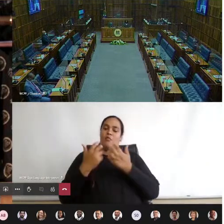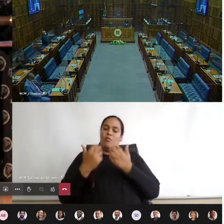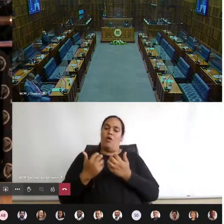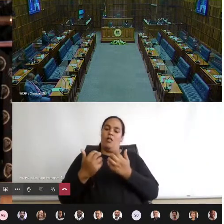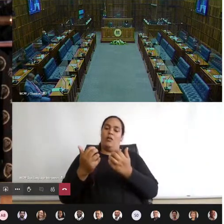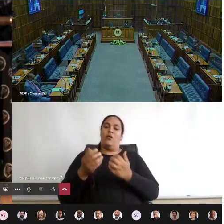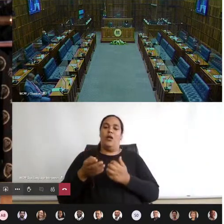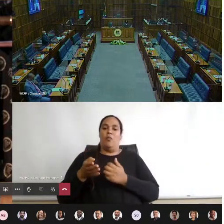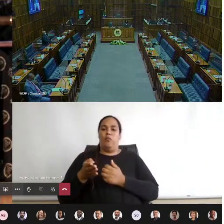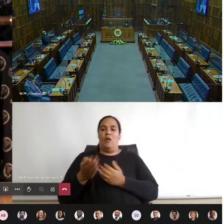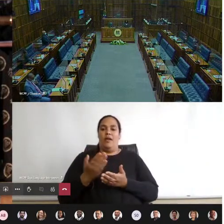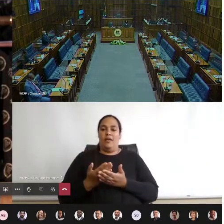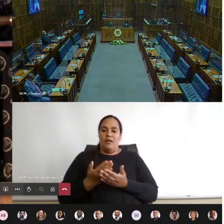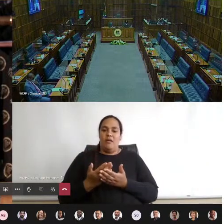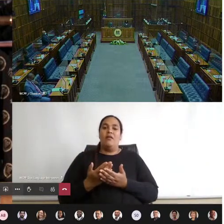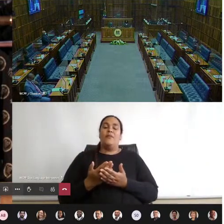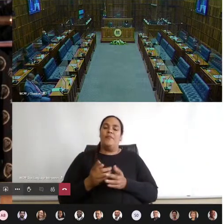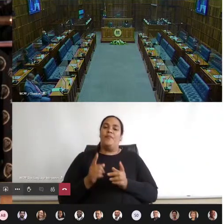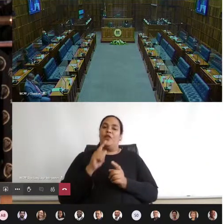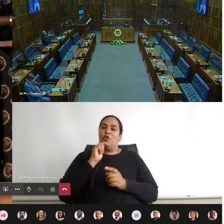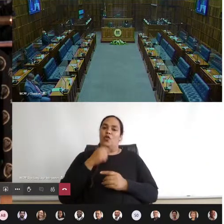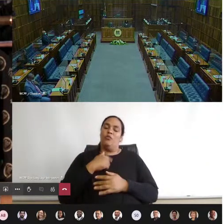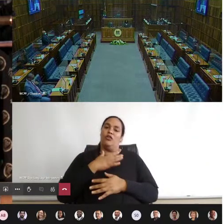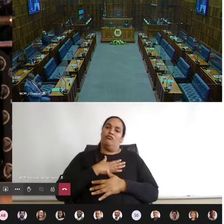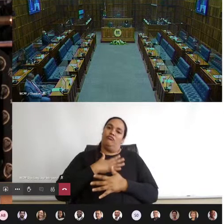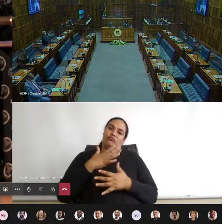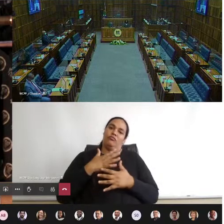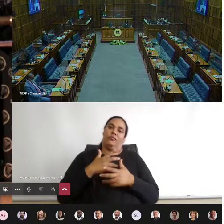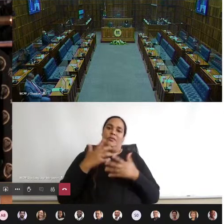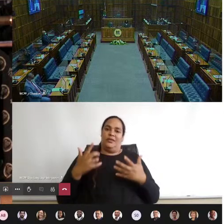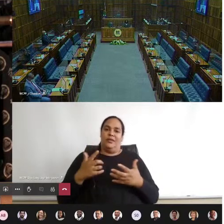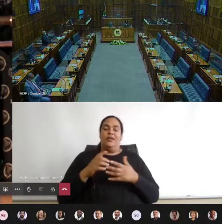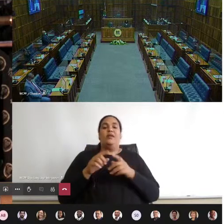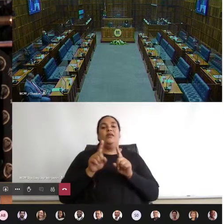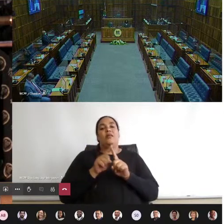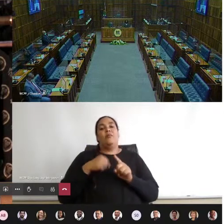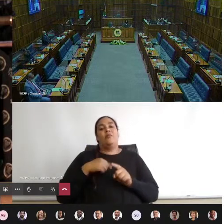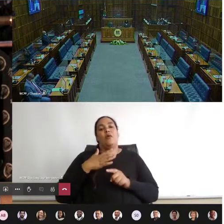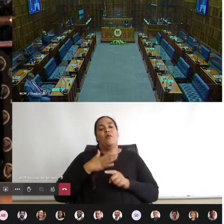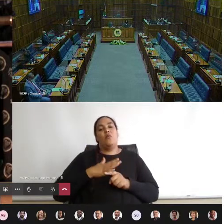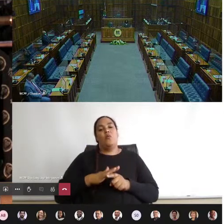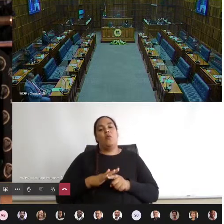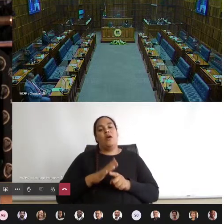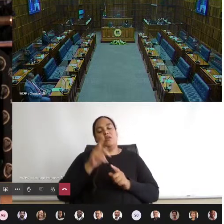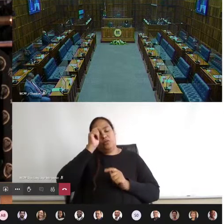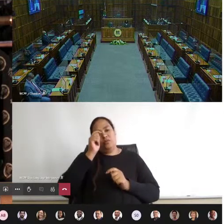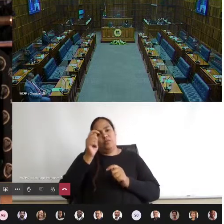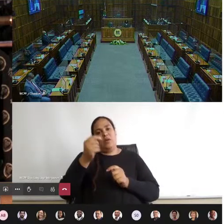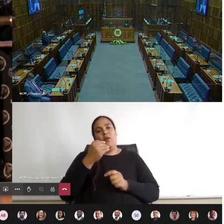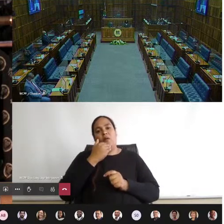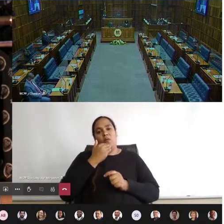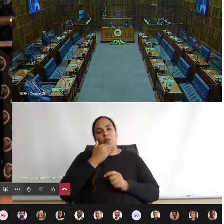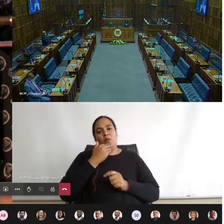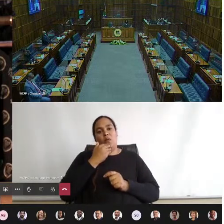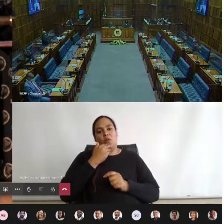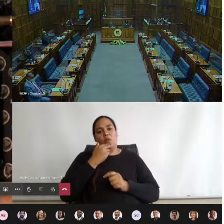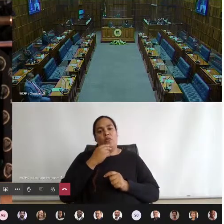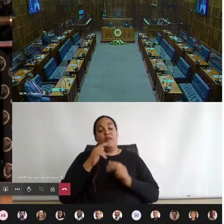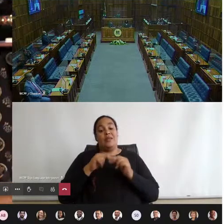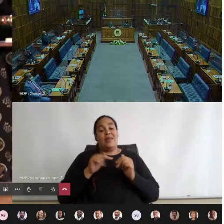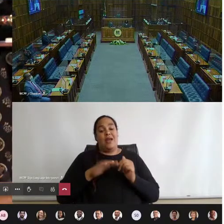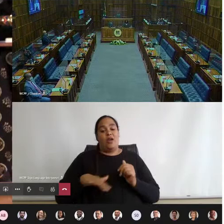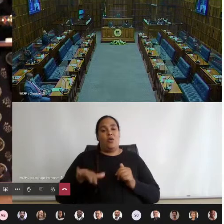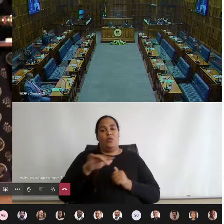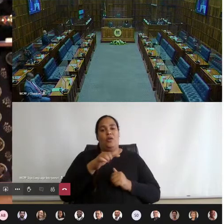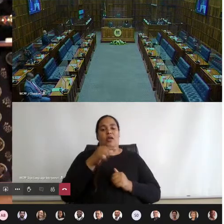here, and it is really much appreciated. I also would like to then recognize Genadendal once